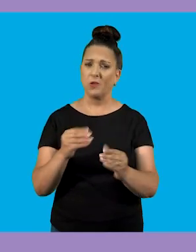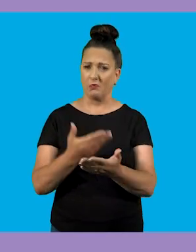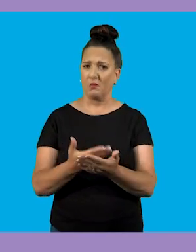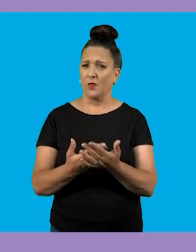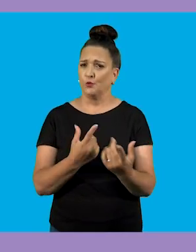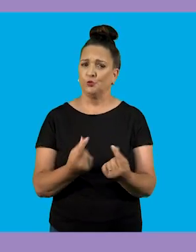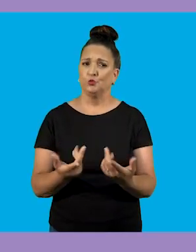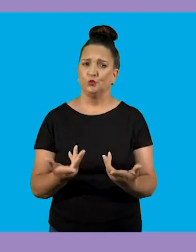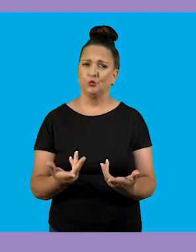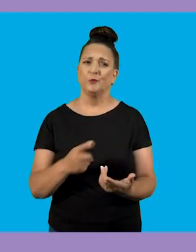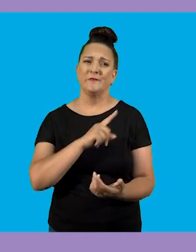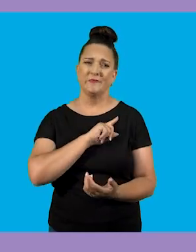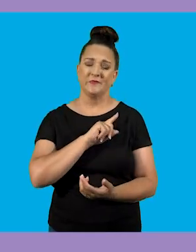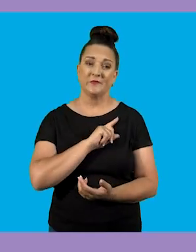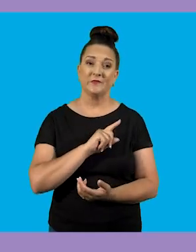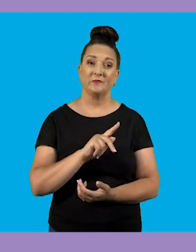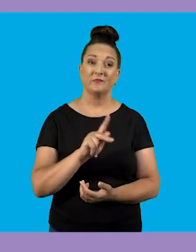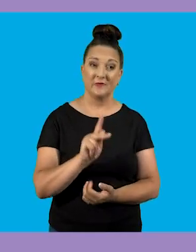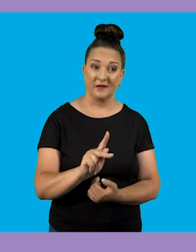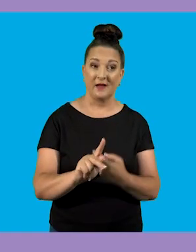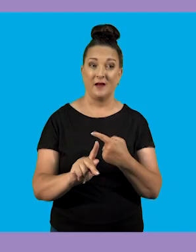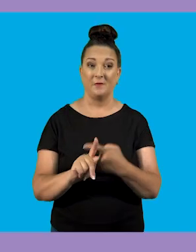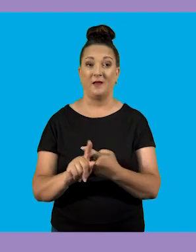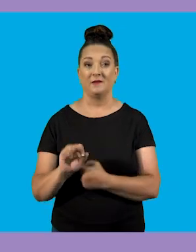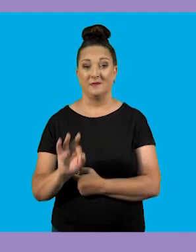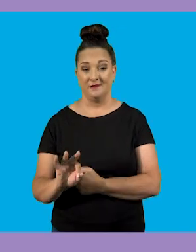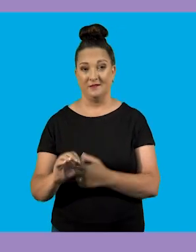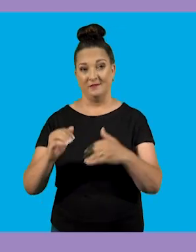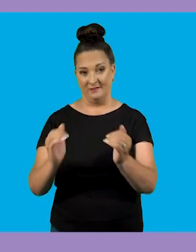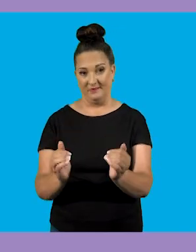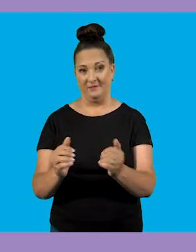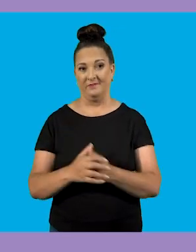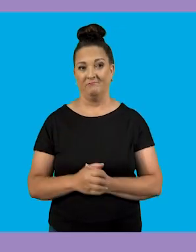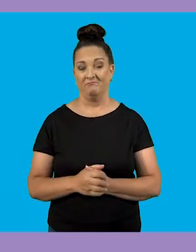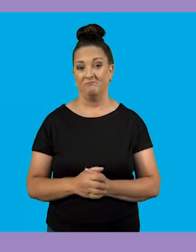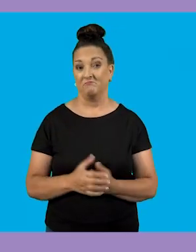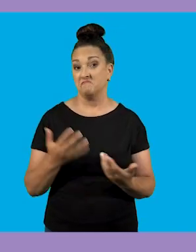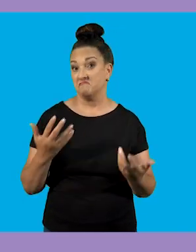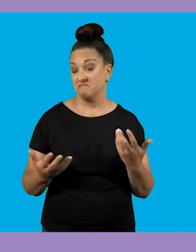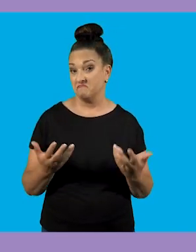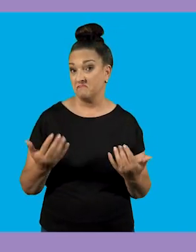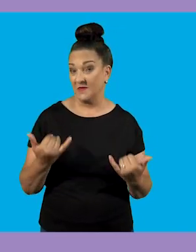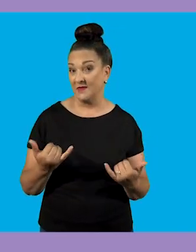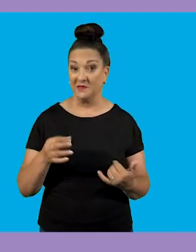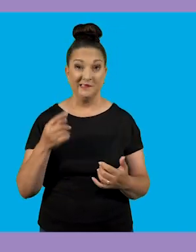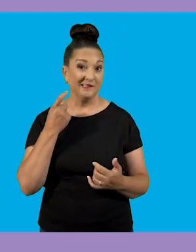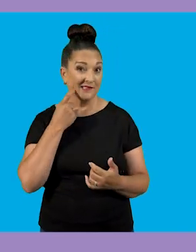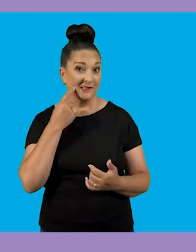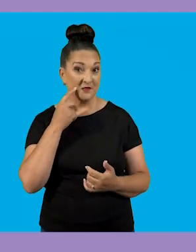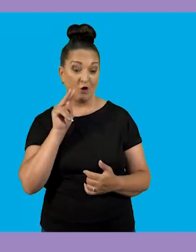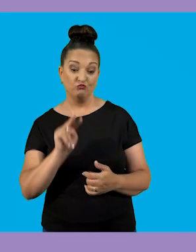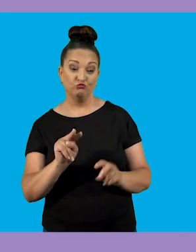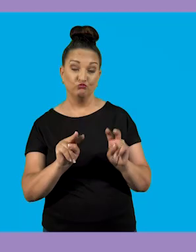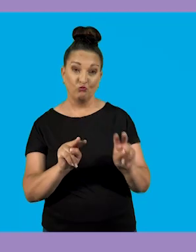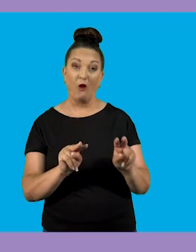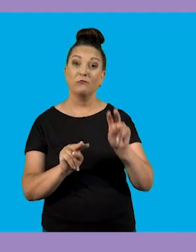commutative, we can swap those two terms around, so that is going to be a k plus 3 as well. Perhaps in that way it becomes